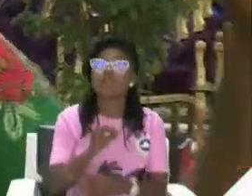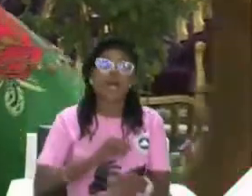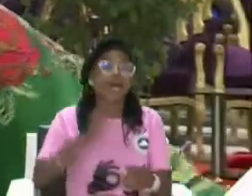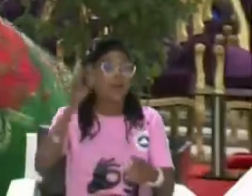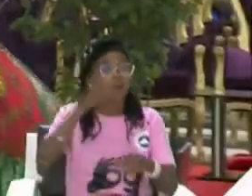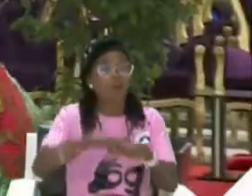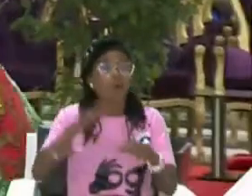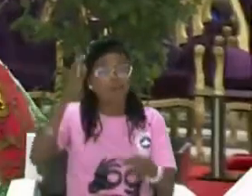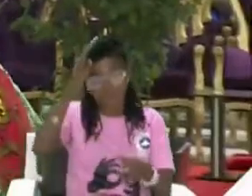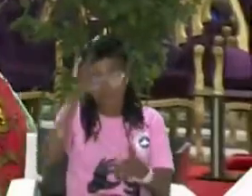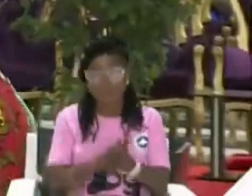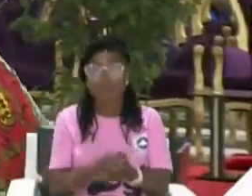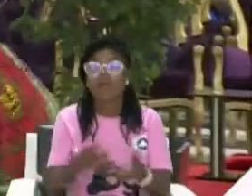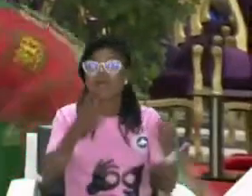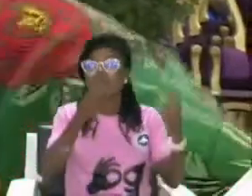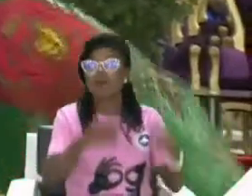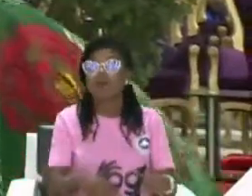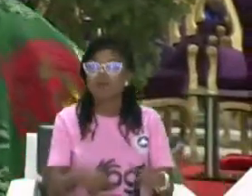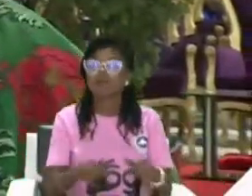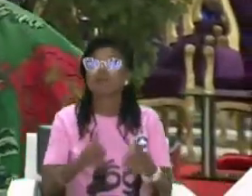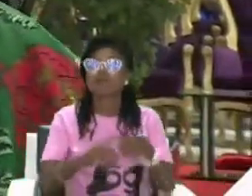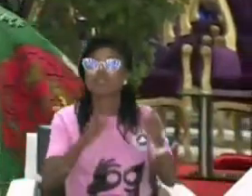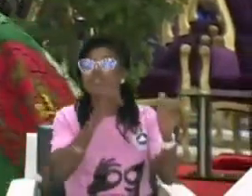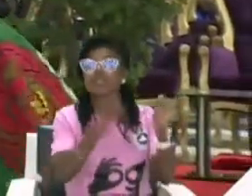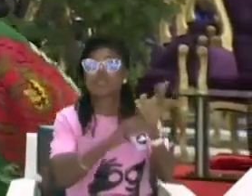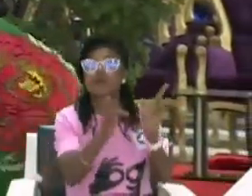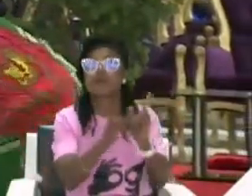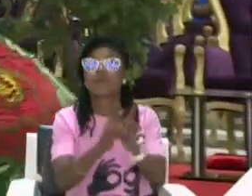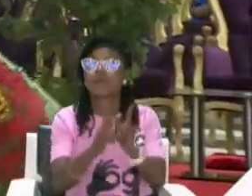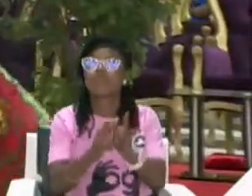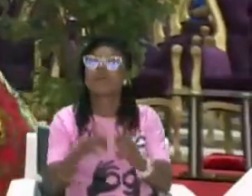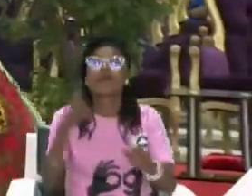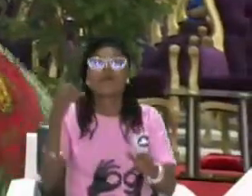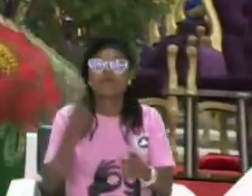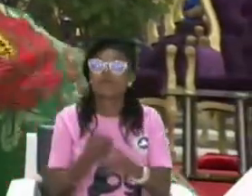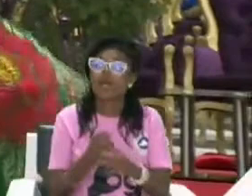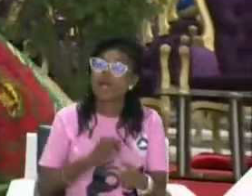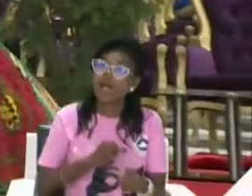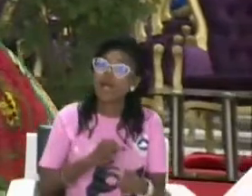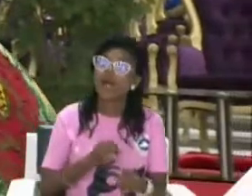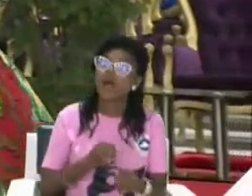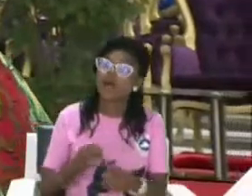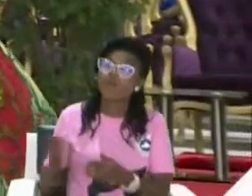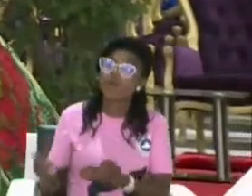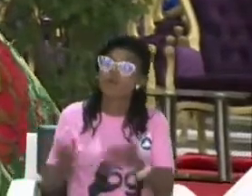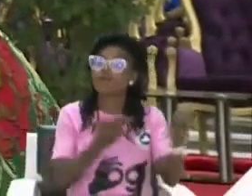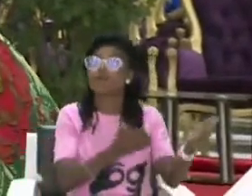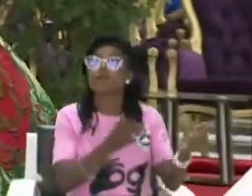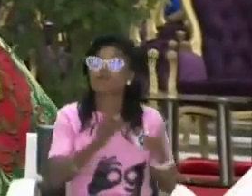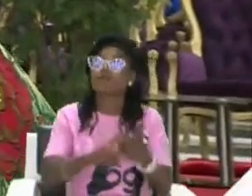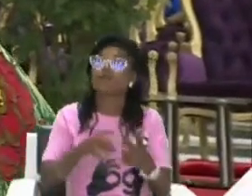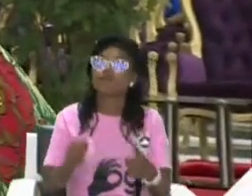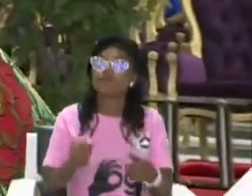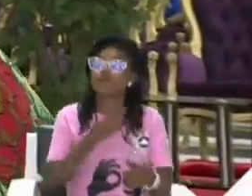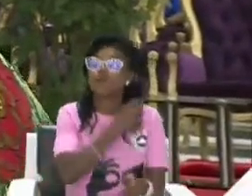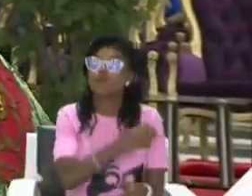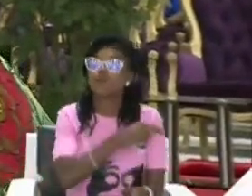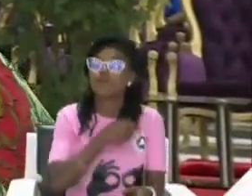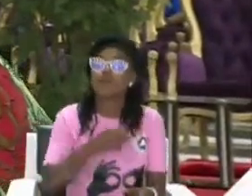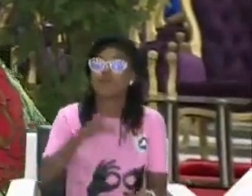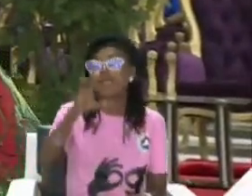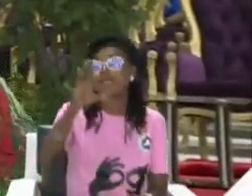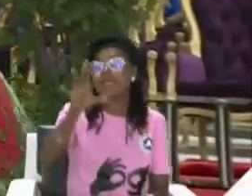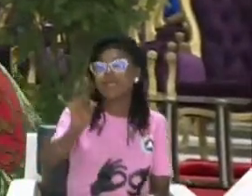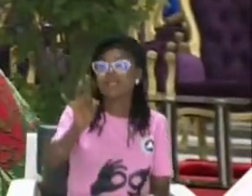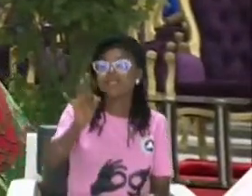a flight, and I came down to the redemption camp. He booked a chalet for me. From there, I was rushed to the hospital. 8 months and 2 days